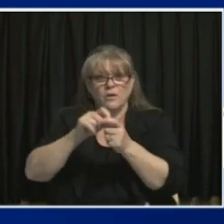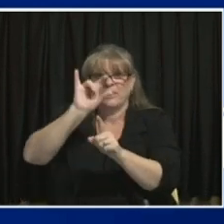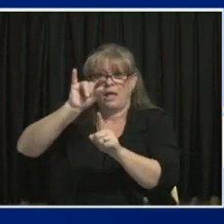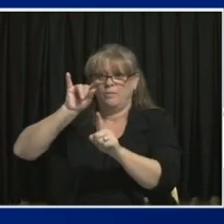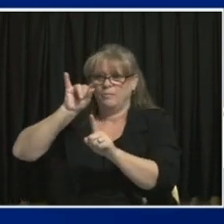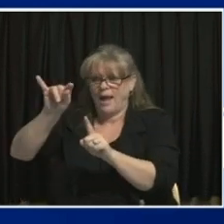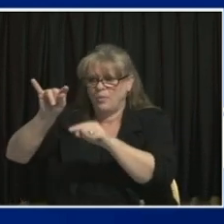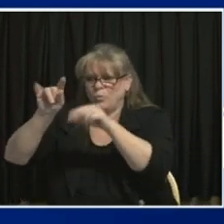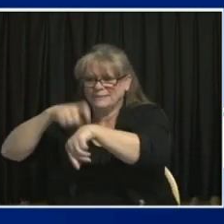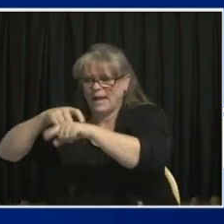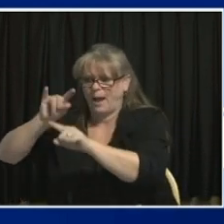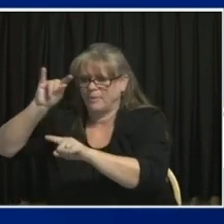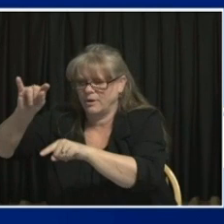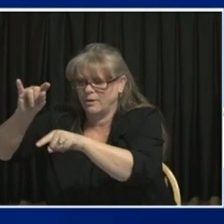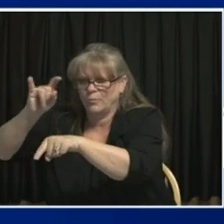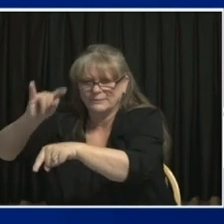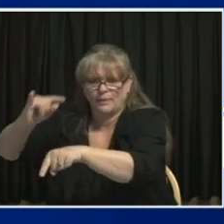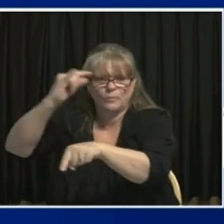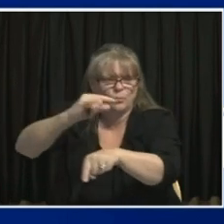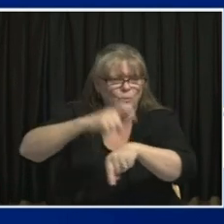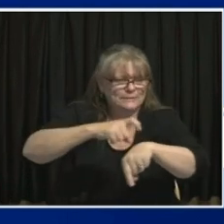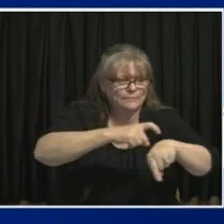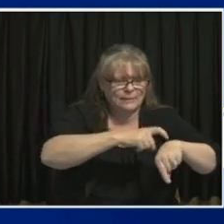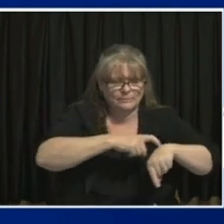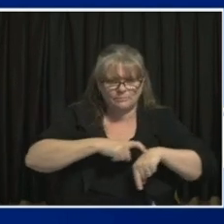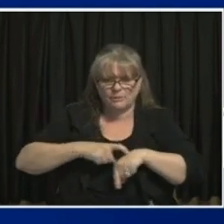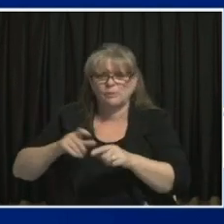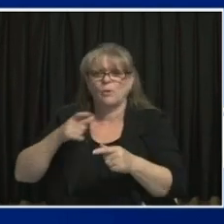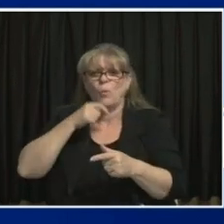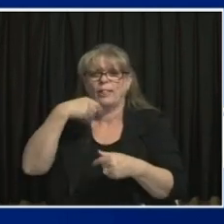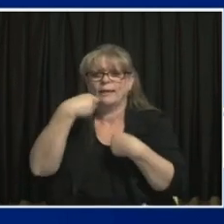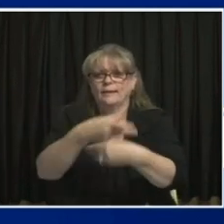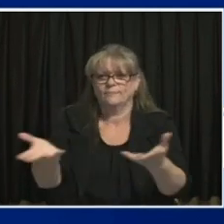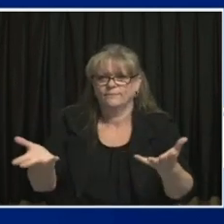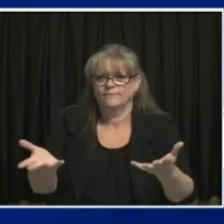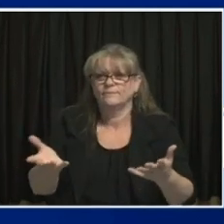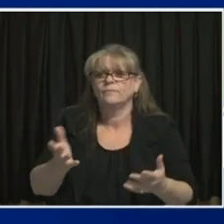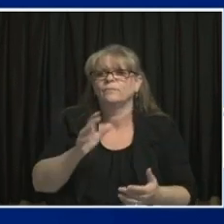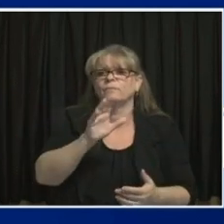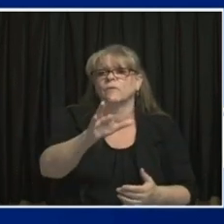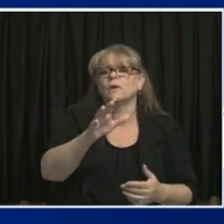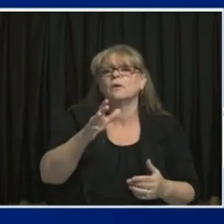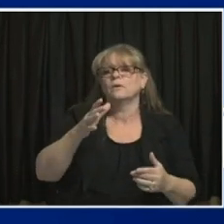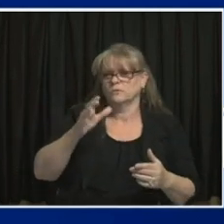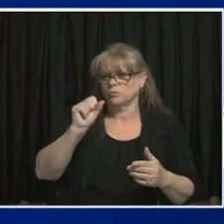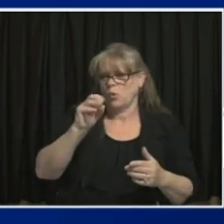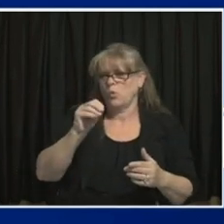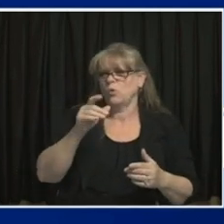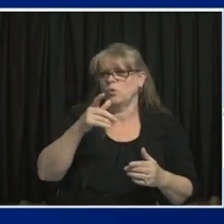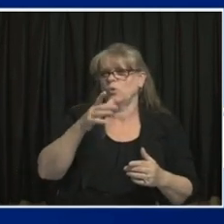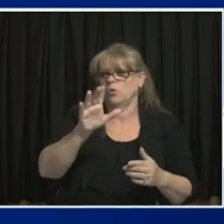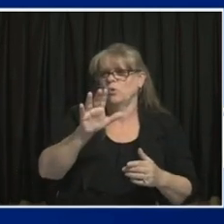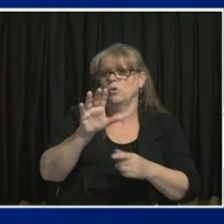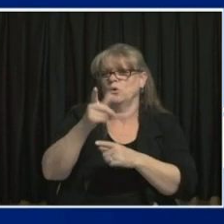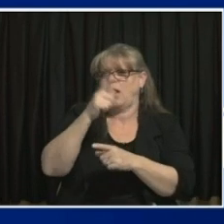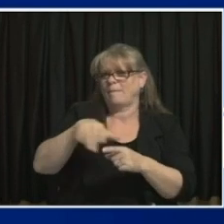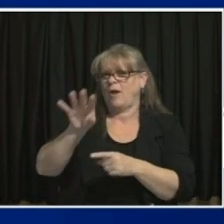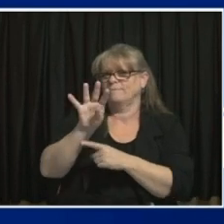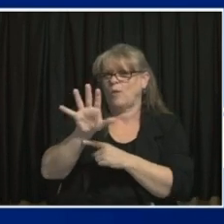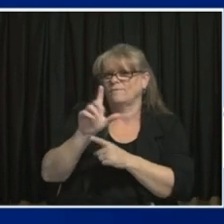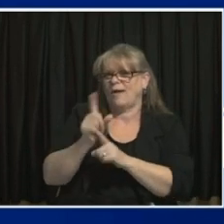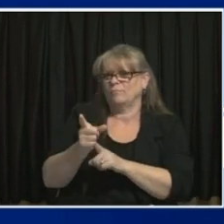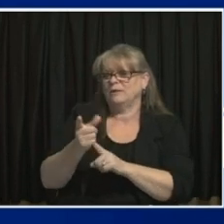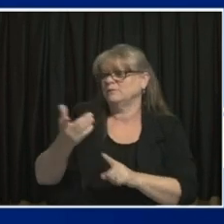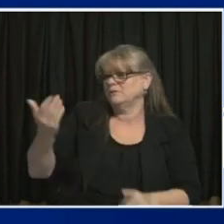about 45 minutes behind schedule. We'll try not to do that, weather permitting, but they were well worth the wait. And this should be a lot of fun,